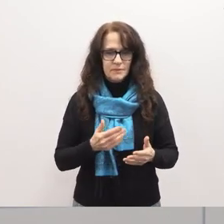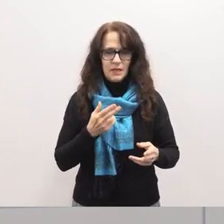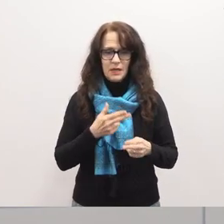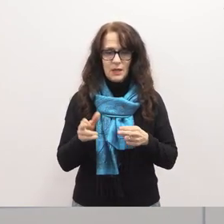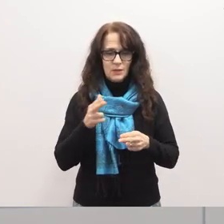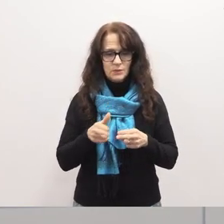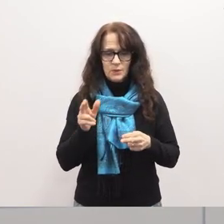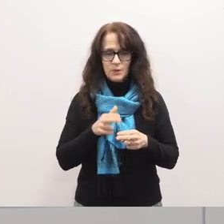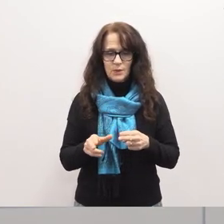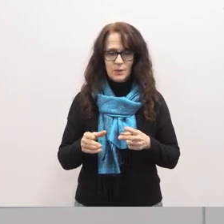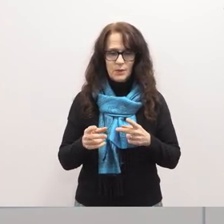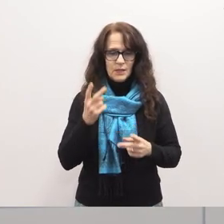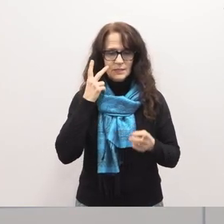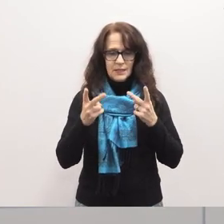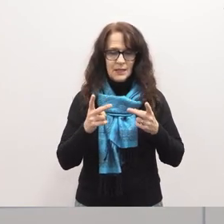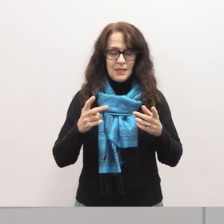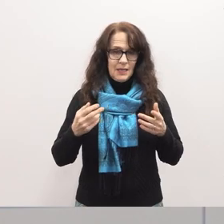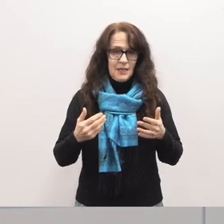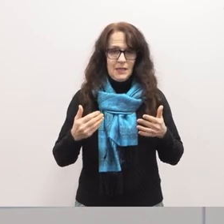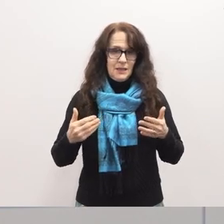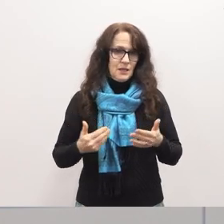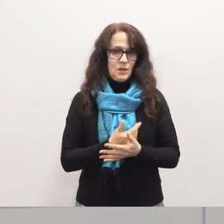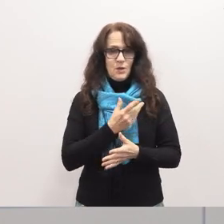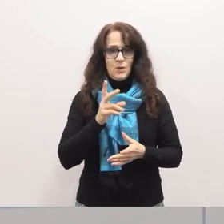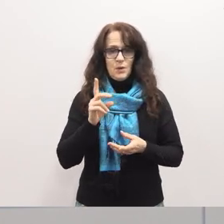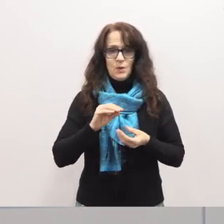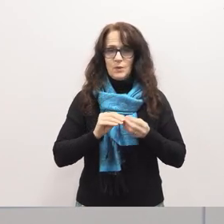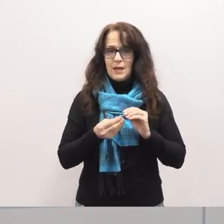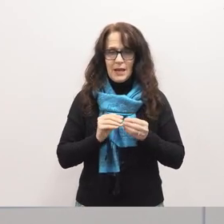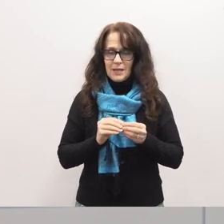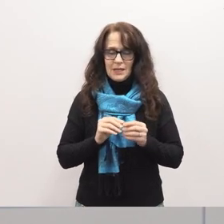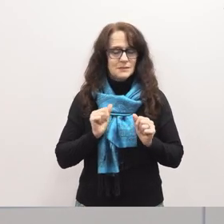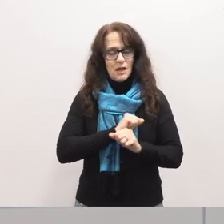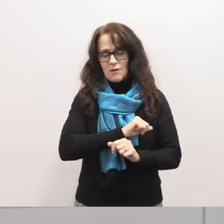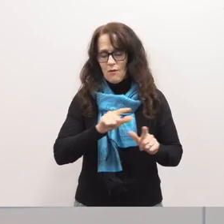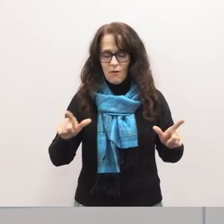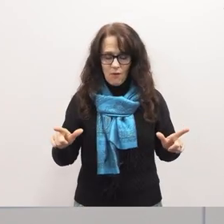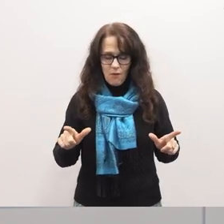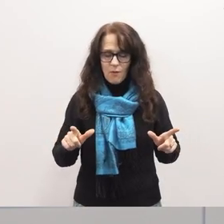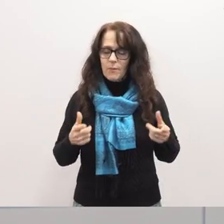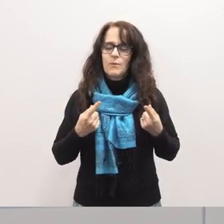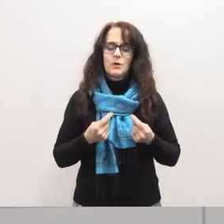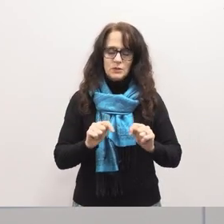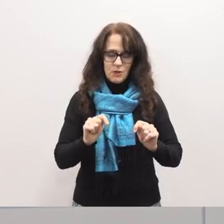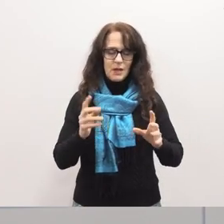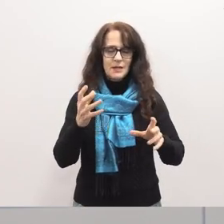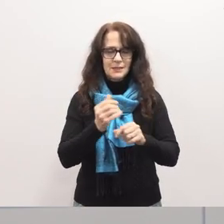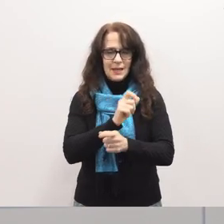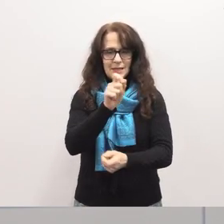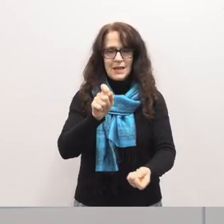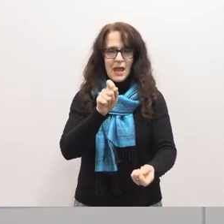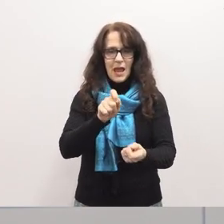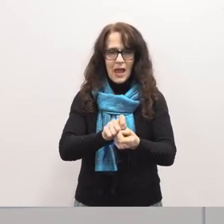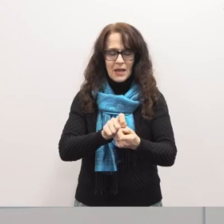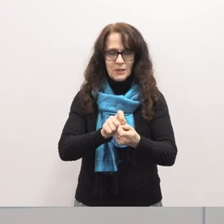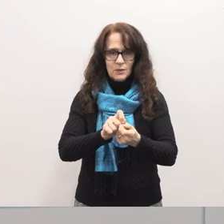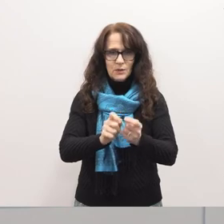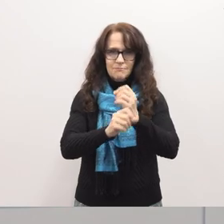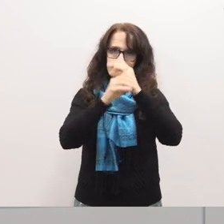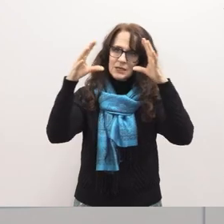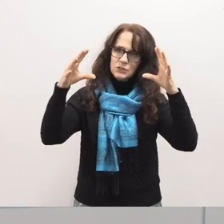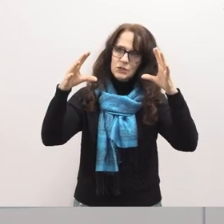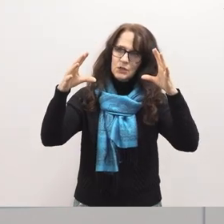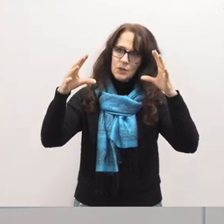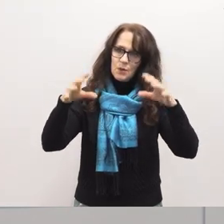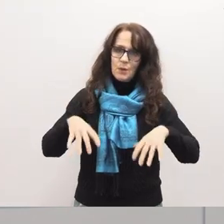of time what the initial data is. But it's not everything, and yet we're trying to get an accurate picture of what it takes, not